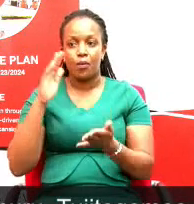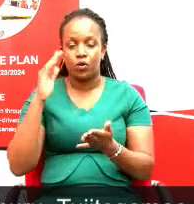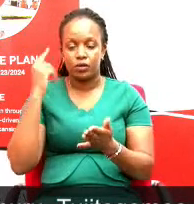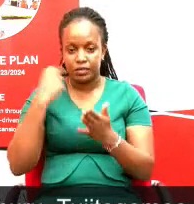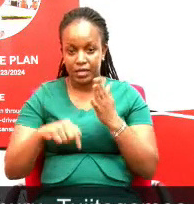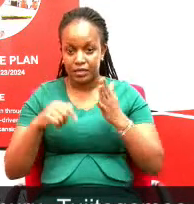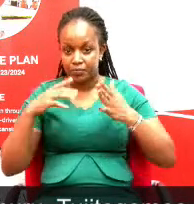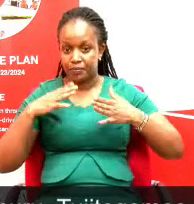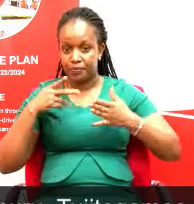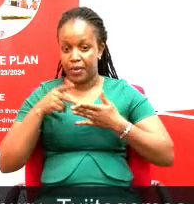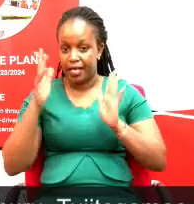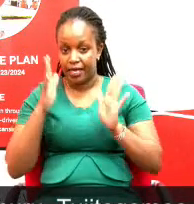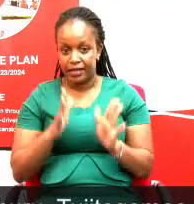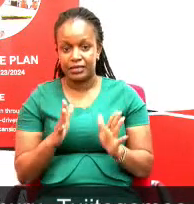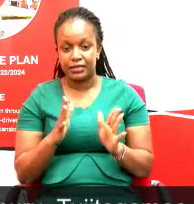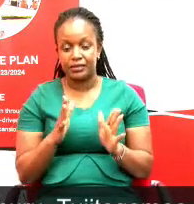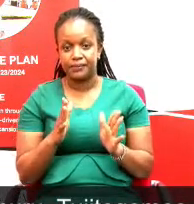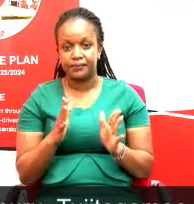net.